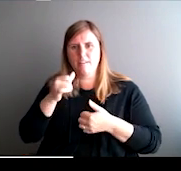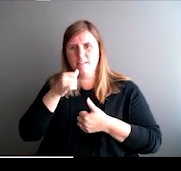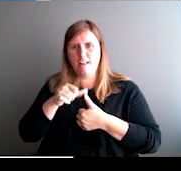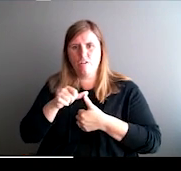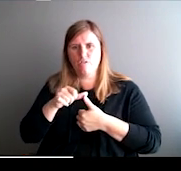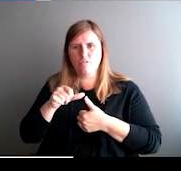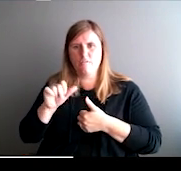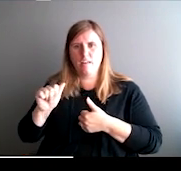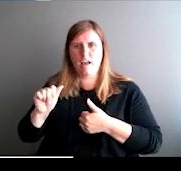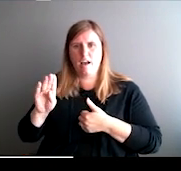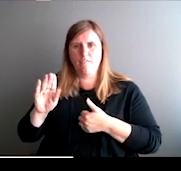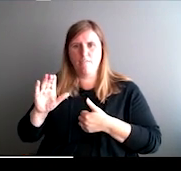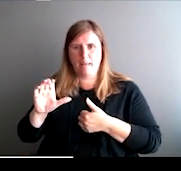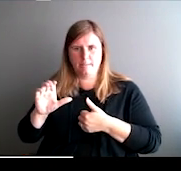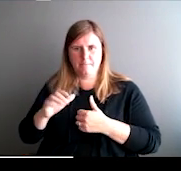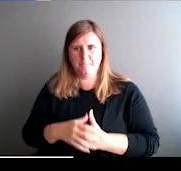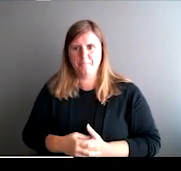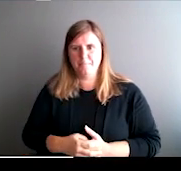of the alphabet.